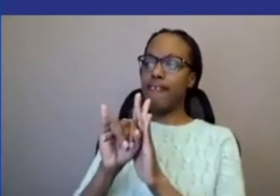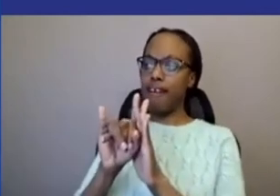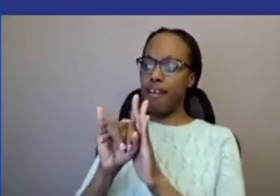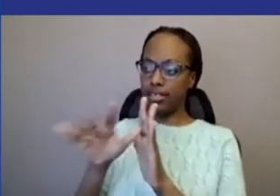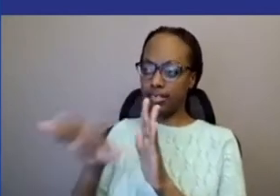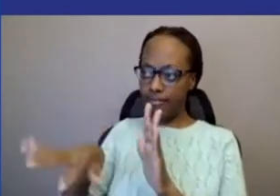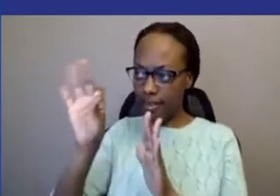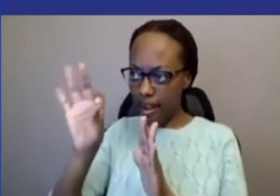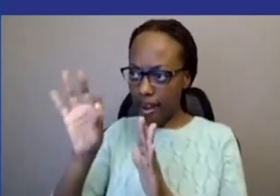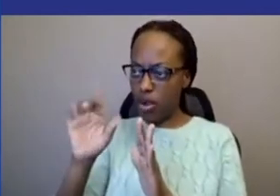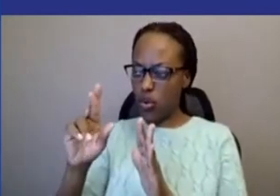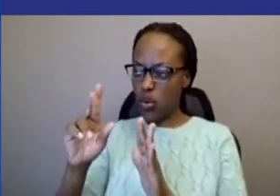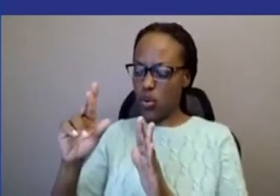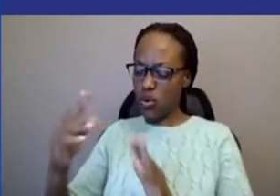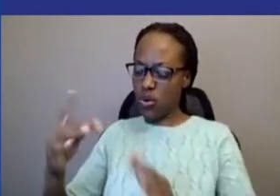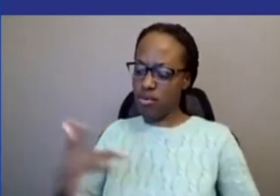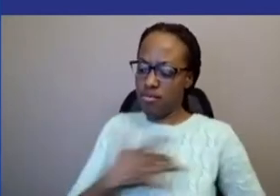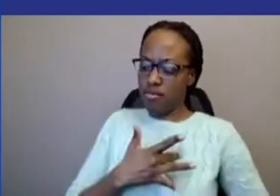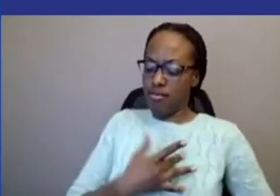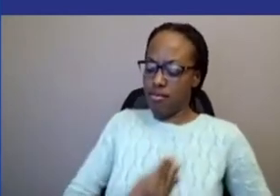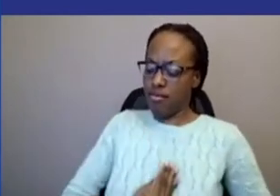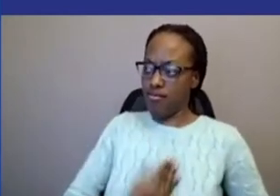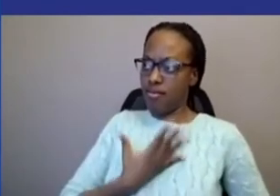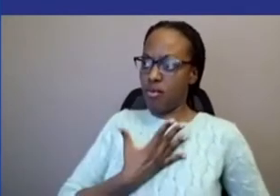obviously it was part of something of who you are,